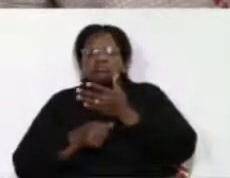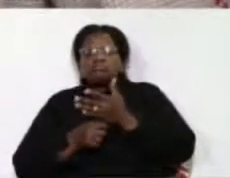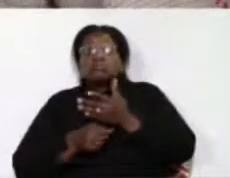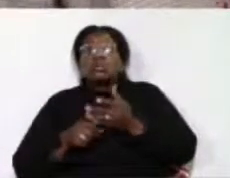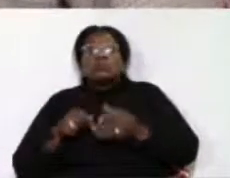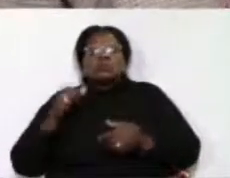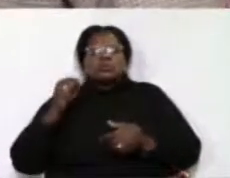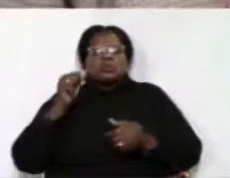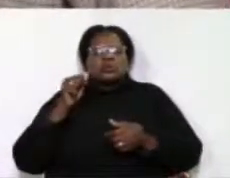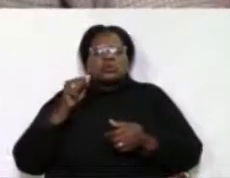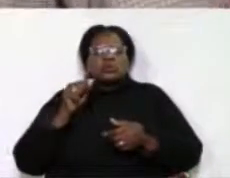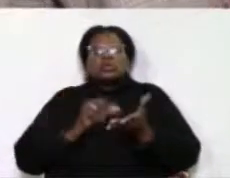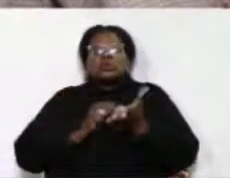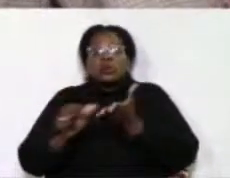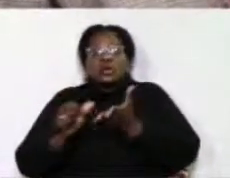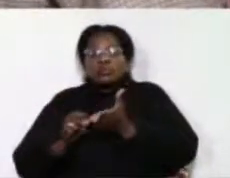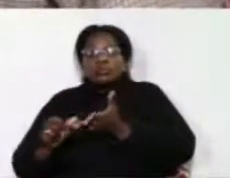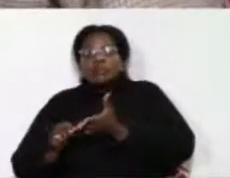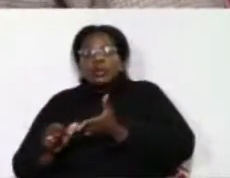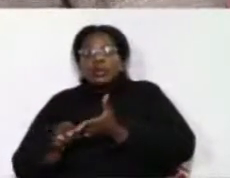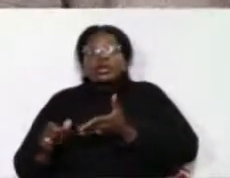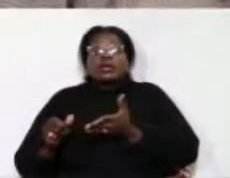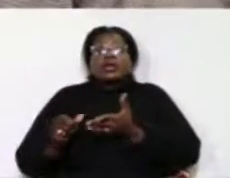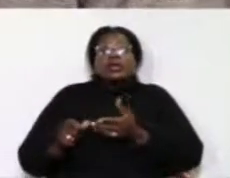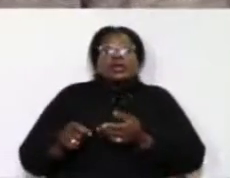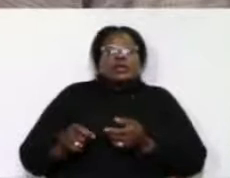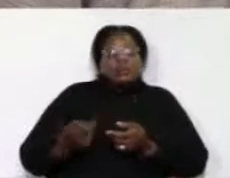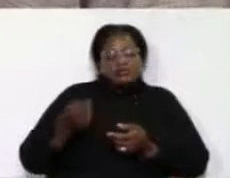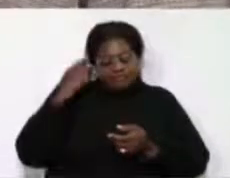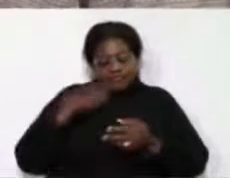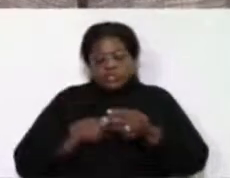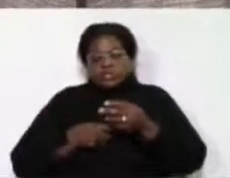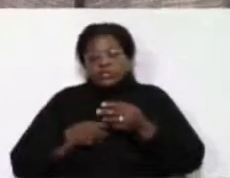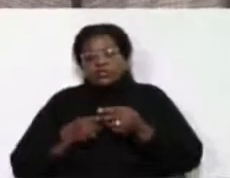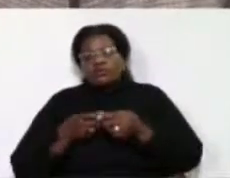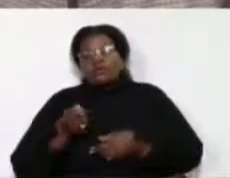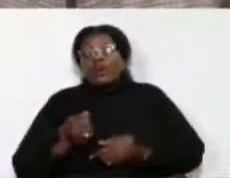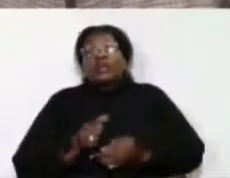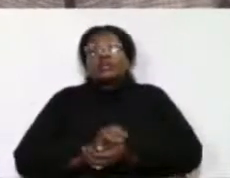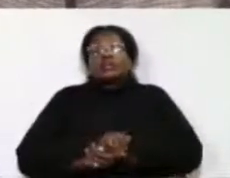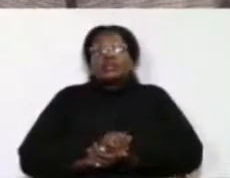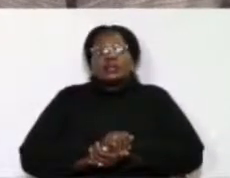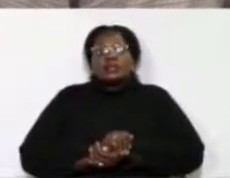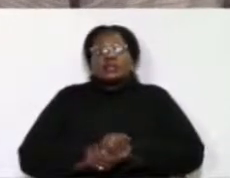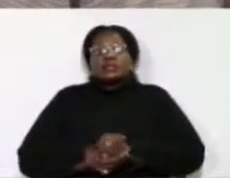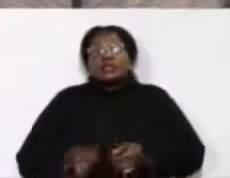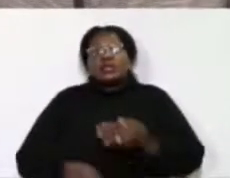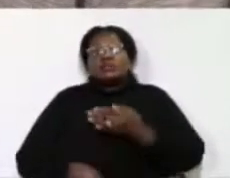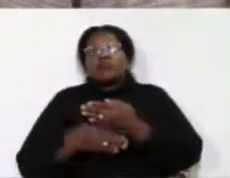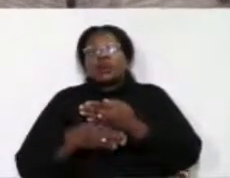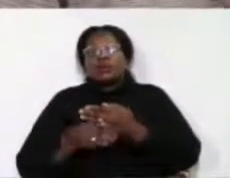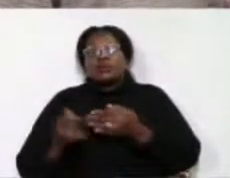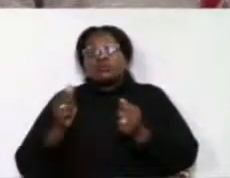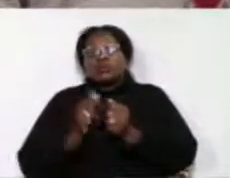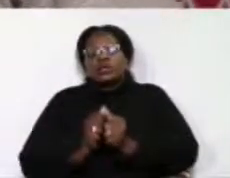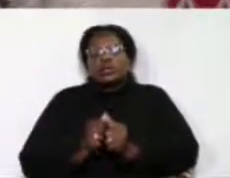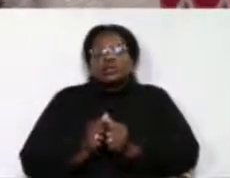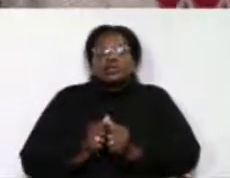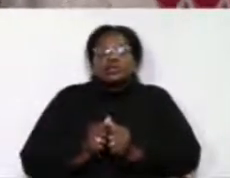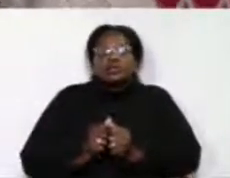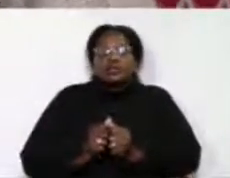office, or we didn't close our previous business. And now we've got basically this total and this total. So these